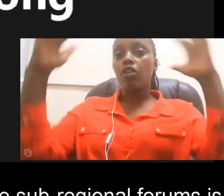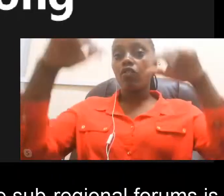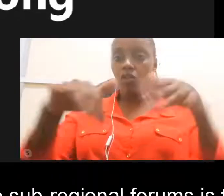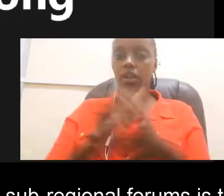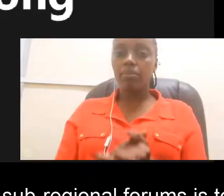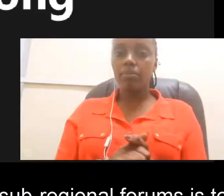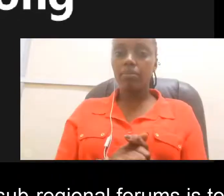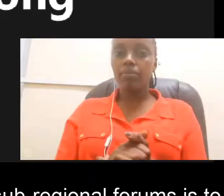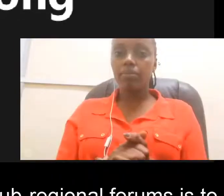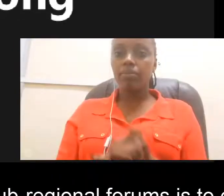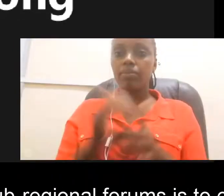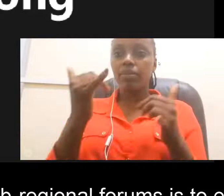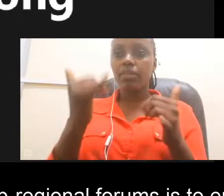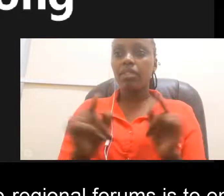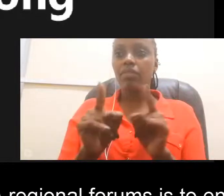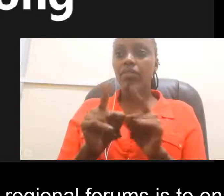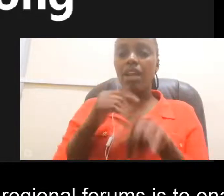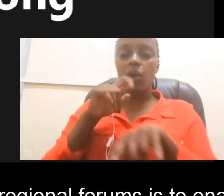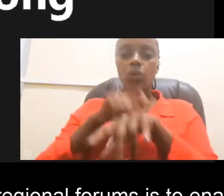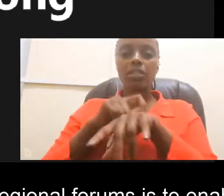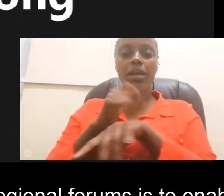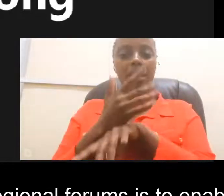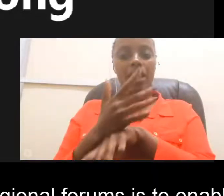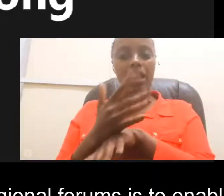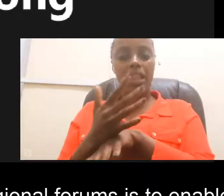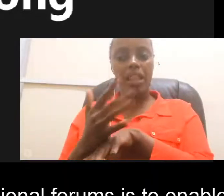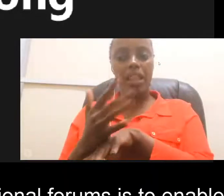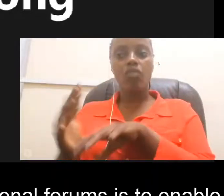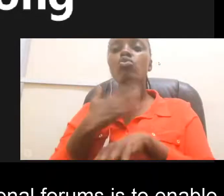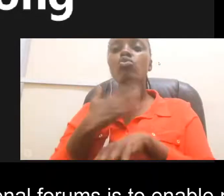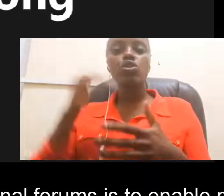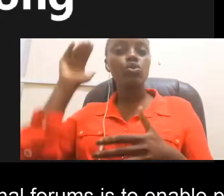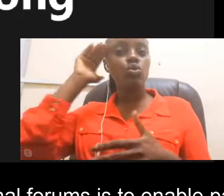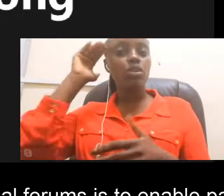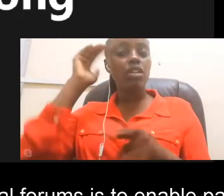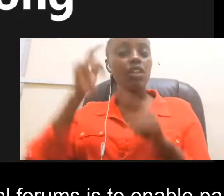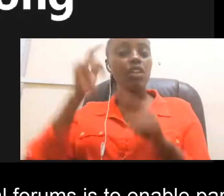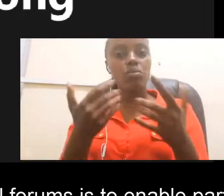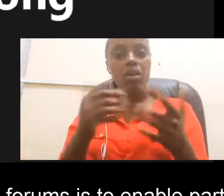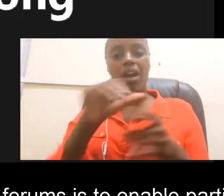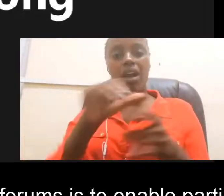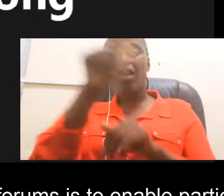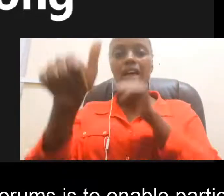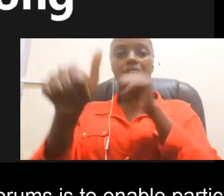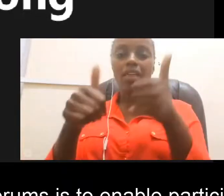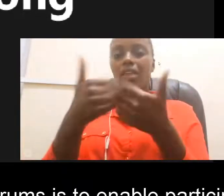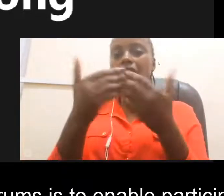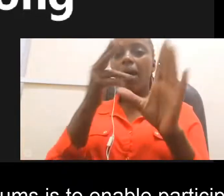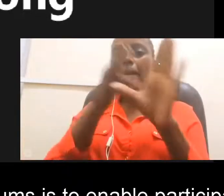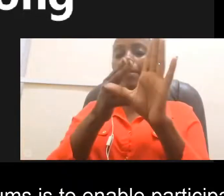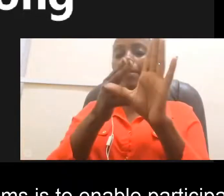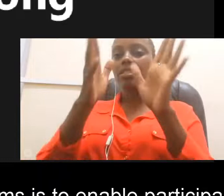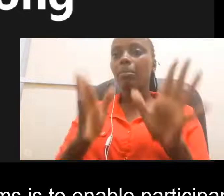Right, we are pressed for time, really. I would love to hear from, other participants.